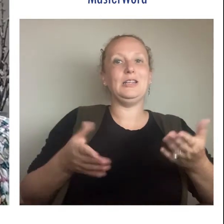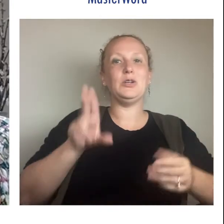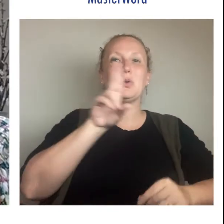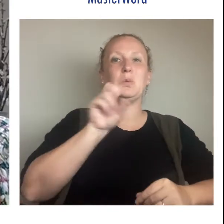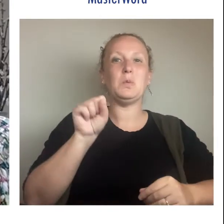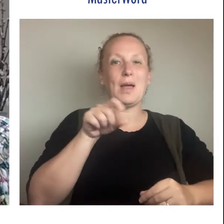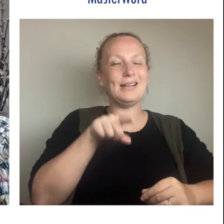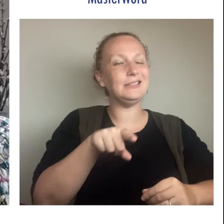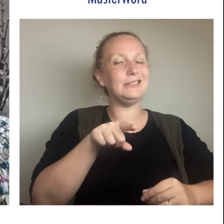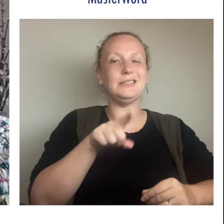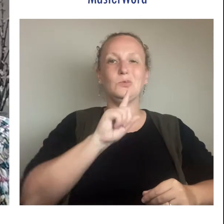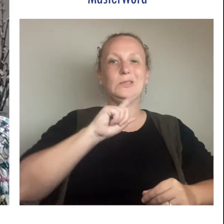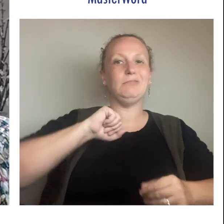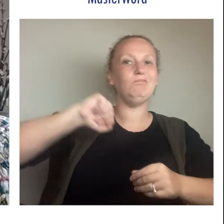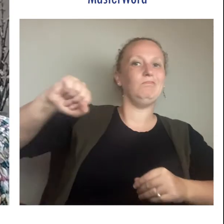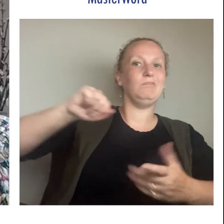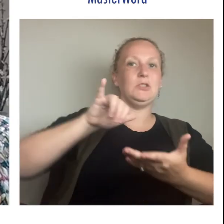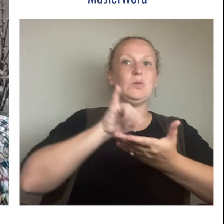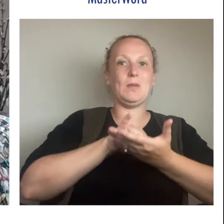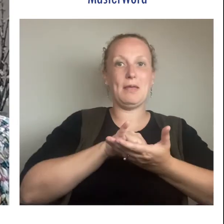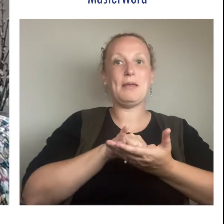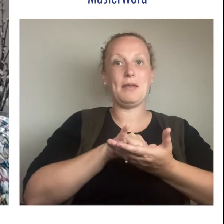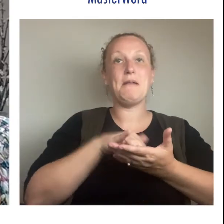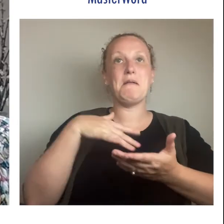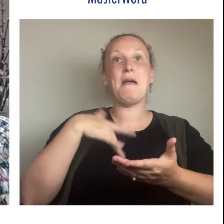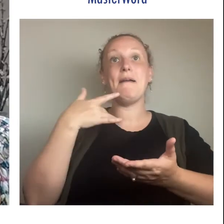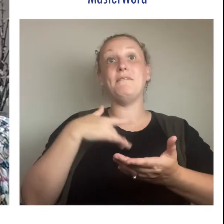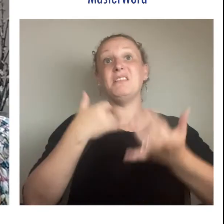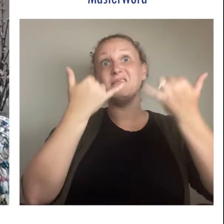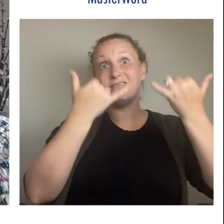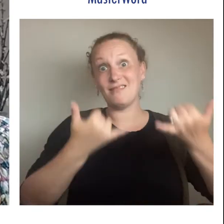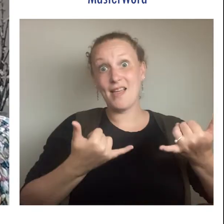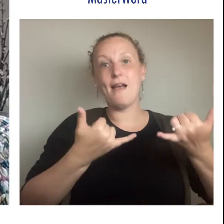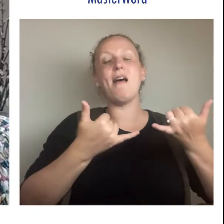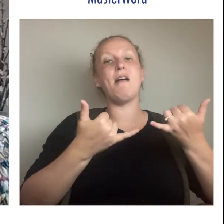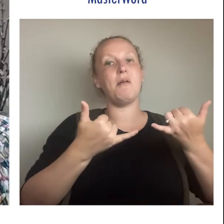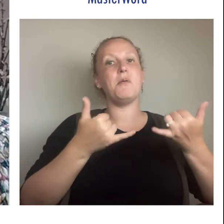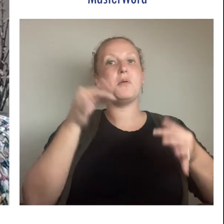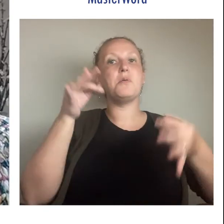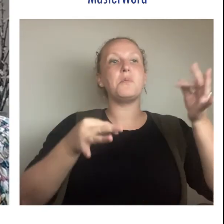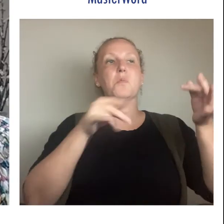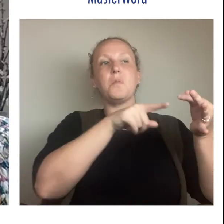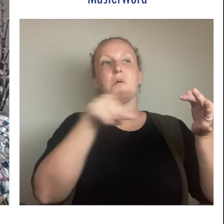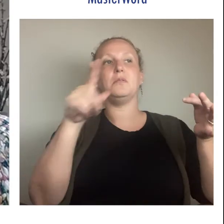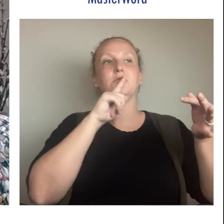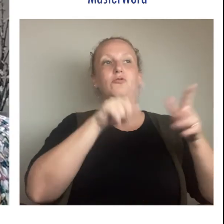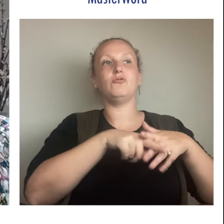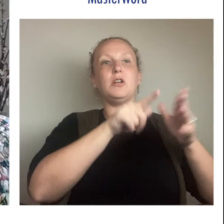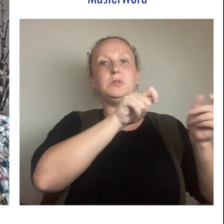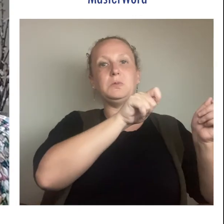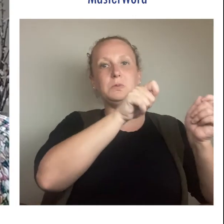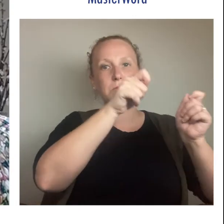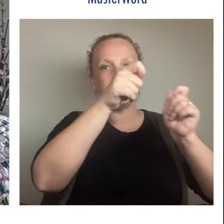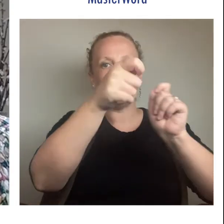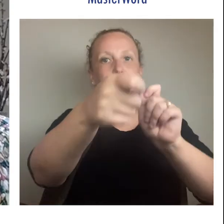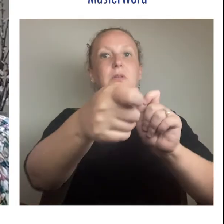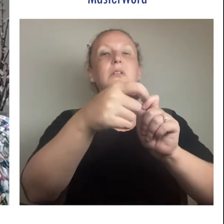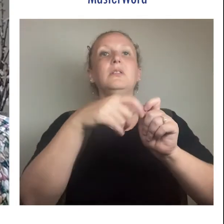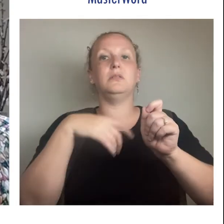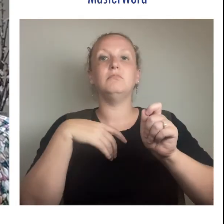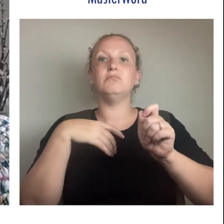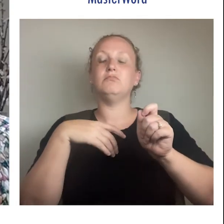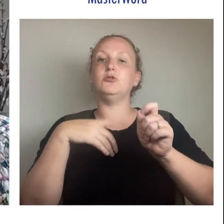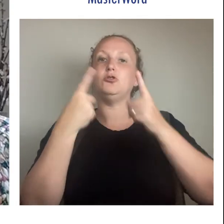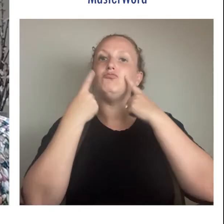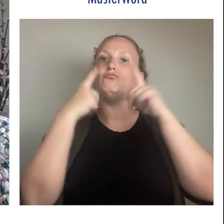going into federal courtrooms, at least. So it's good that the courts are evolving here to work with this